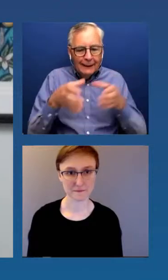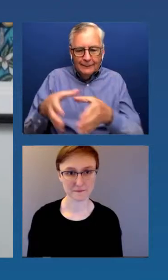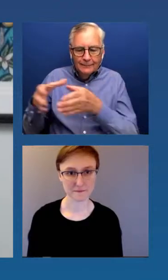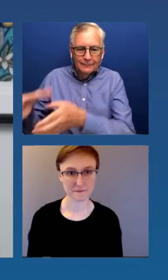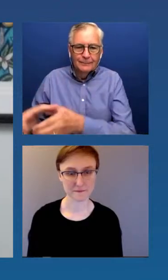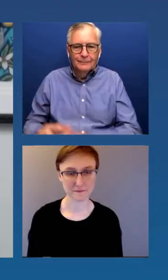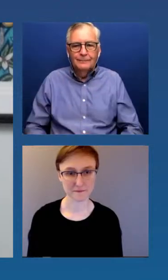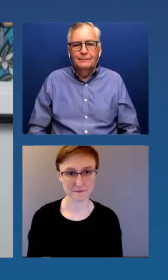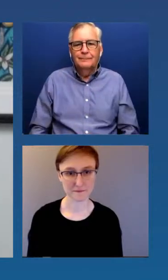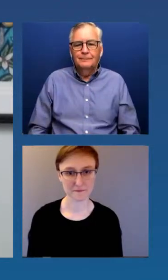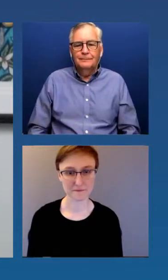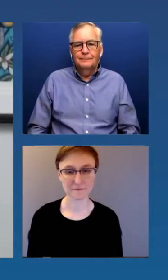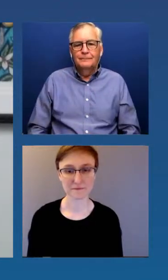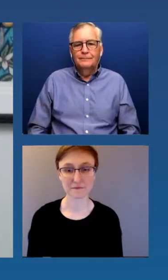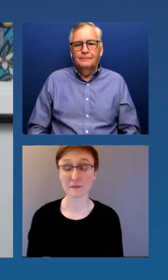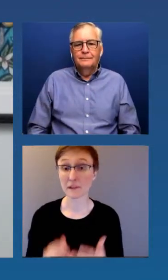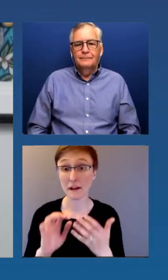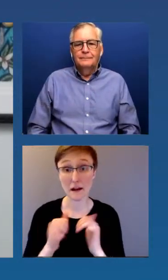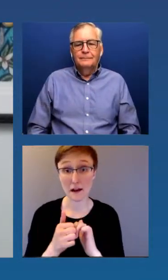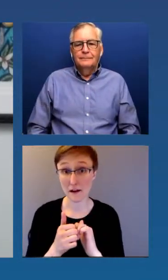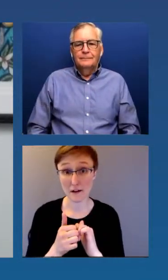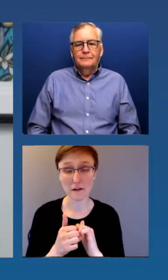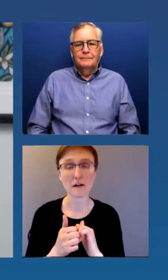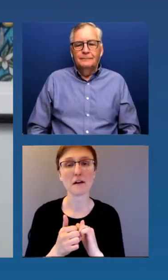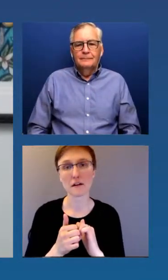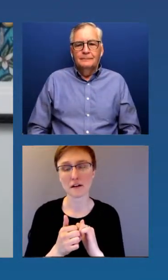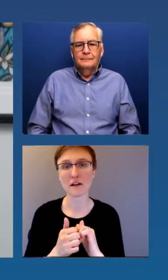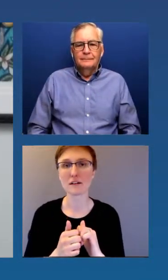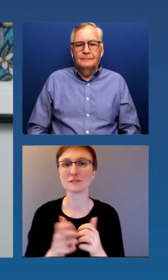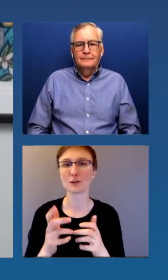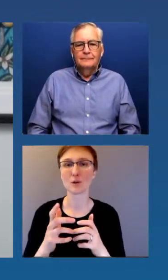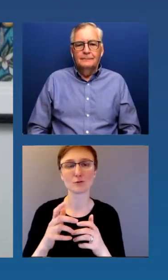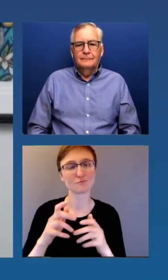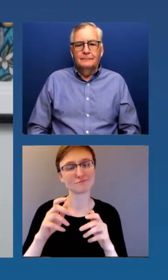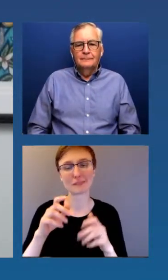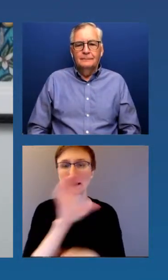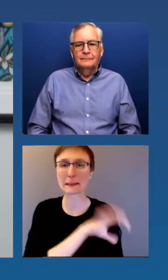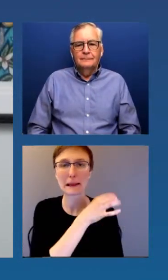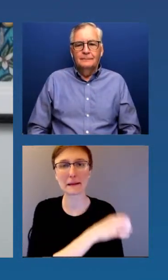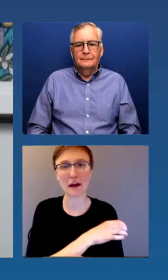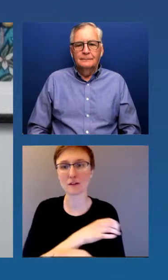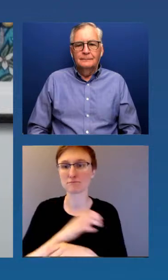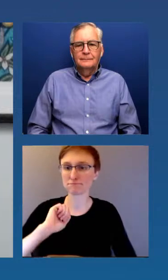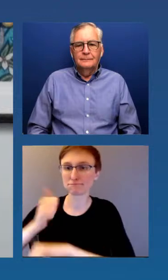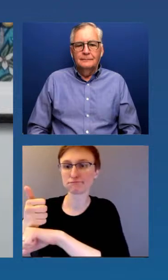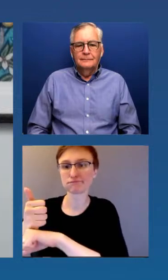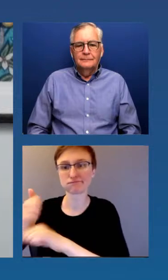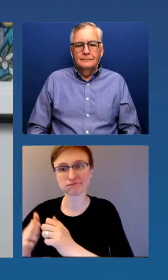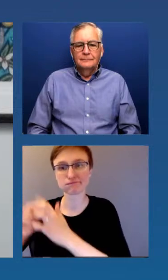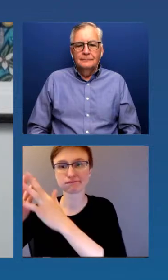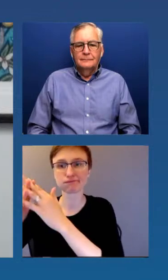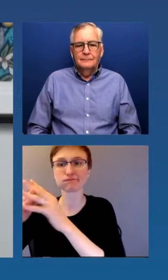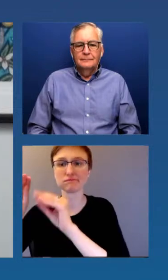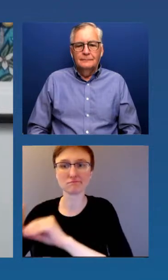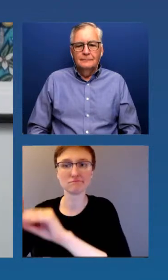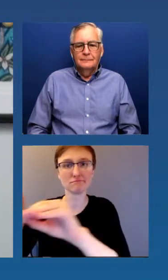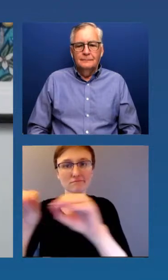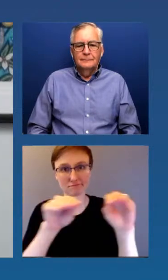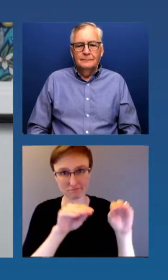is accomplished through mobile clinics and neighborhood vaccine hubs. My colleague Kareem will speak about